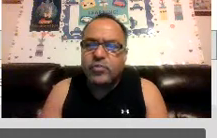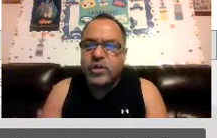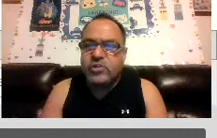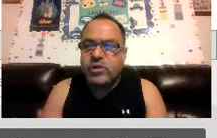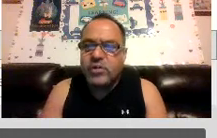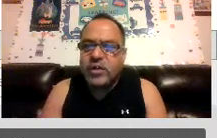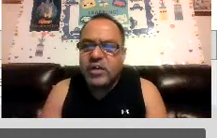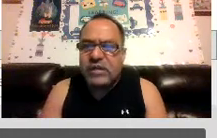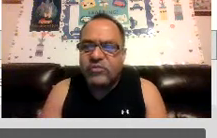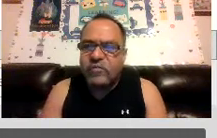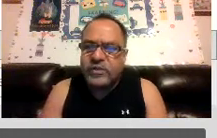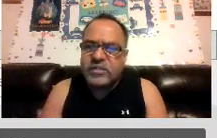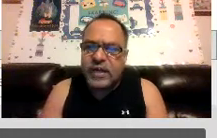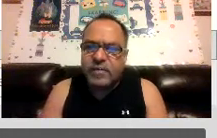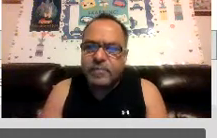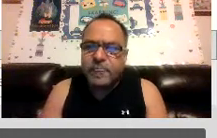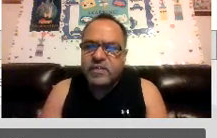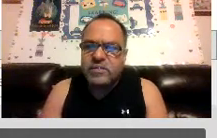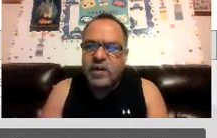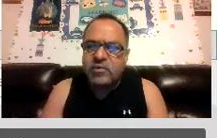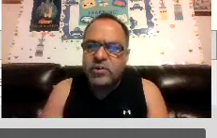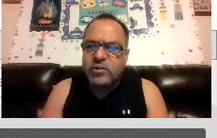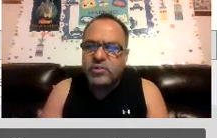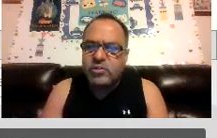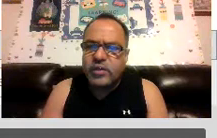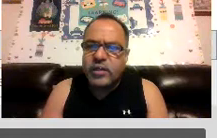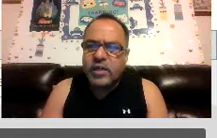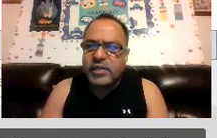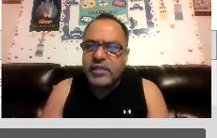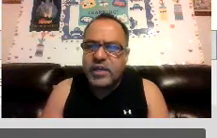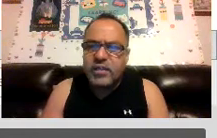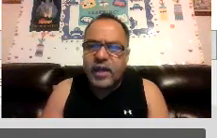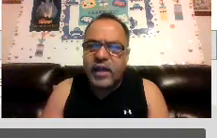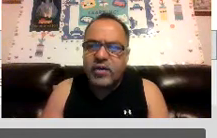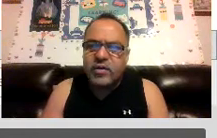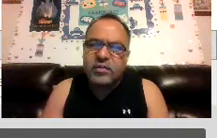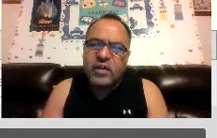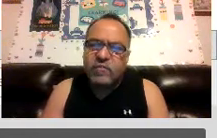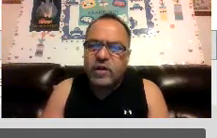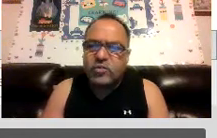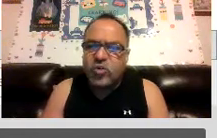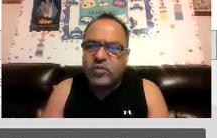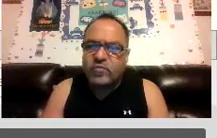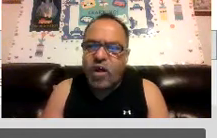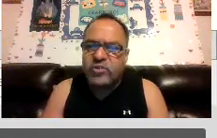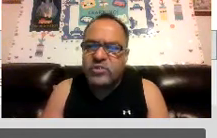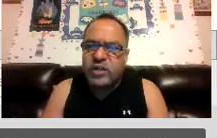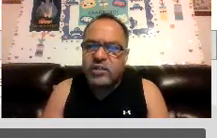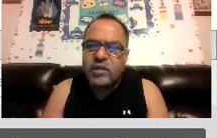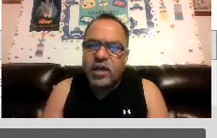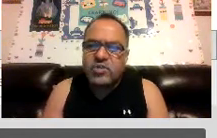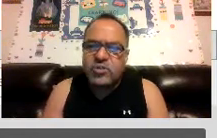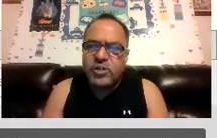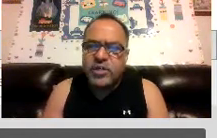husband 3 years ago had left her very sad. Somehow, her children had taken the anger they felt over their father's